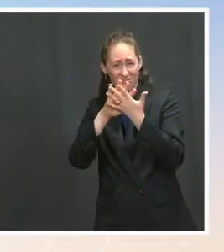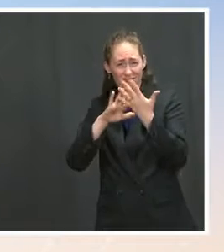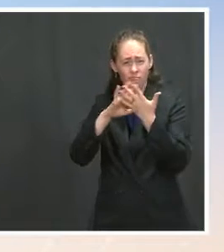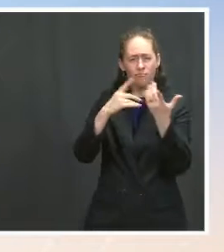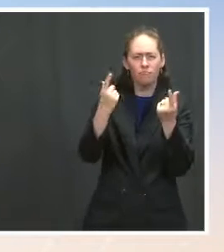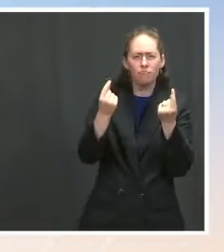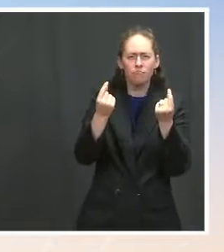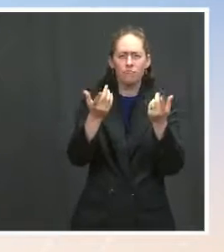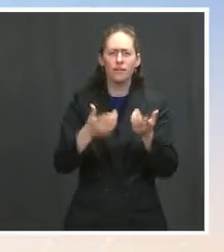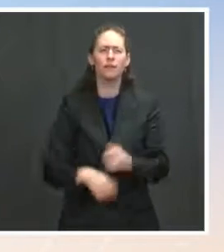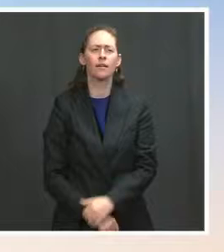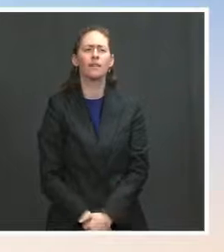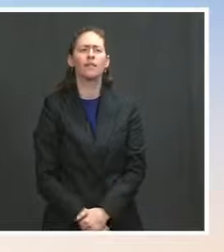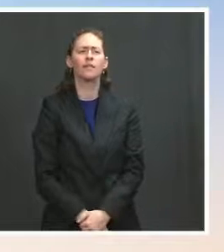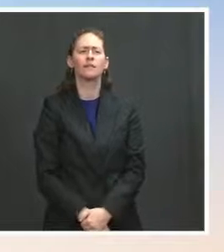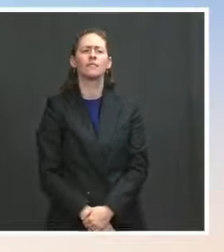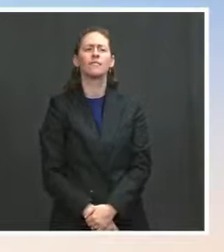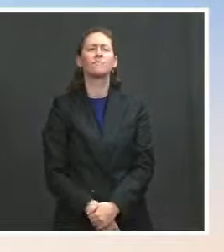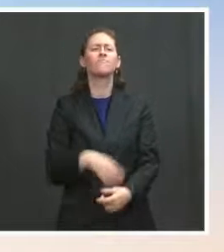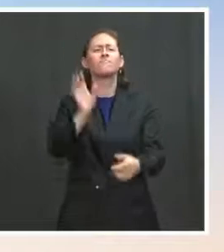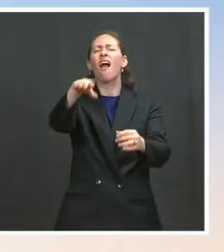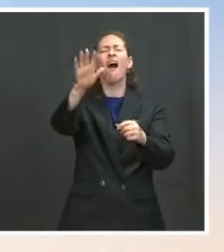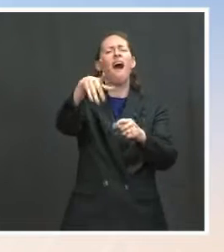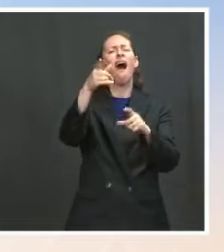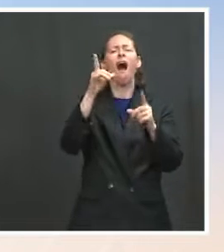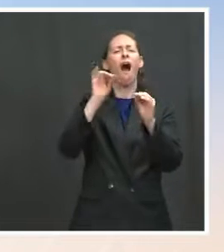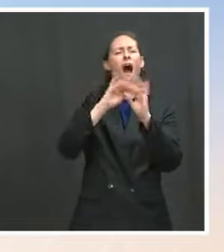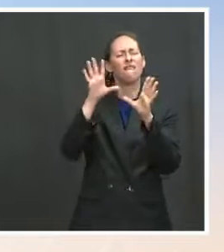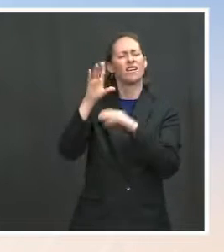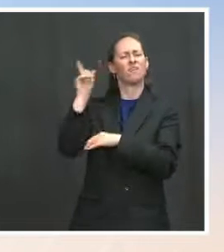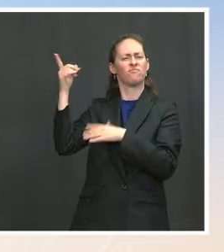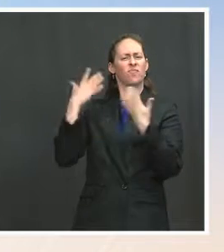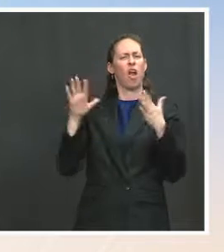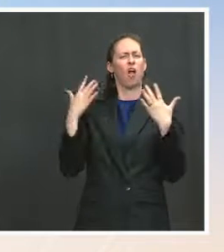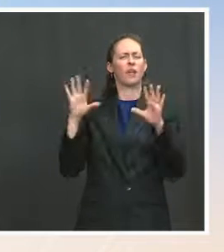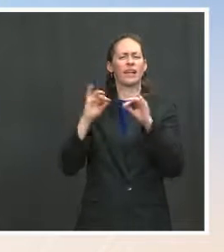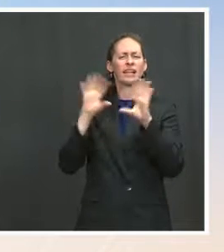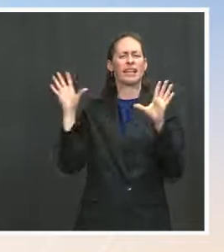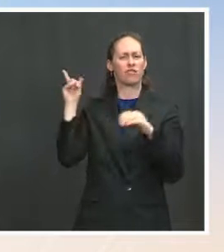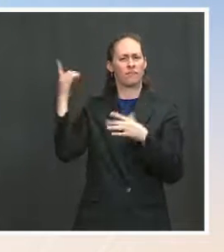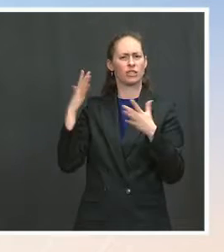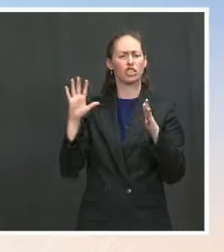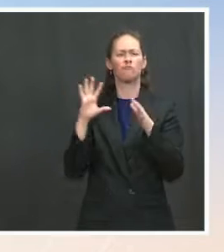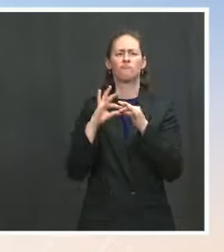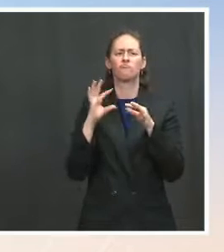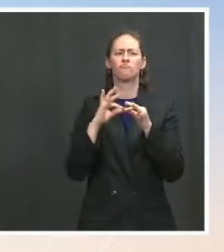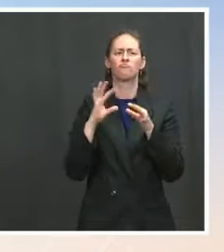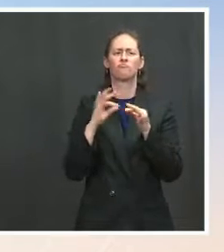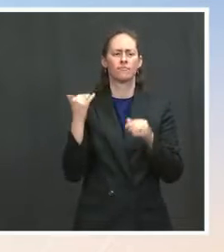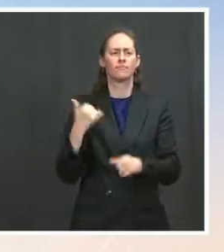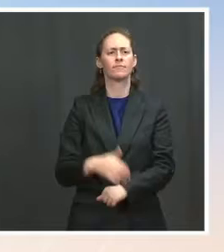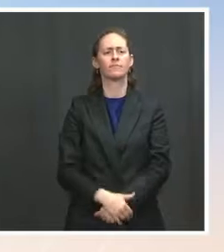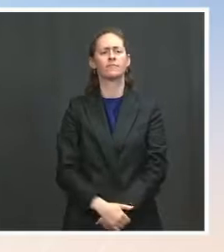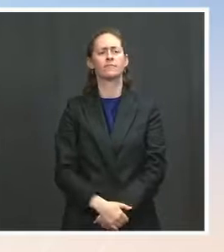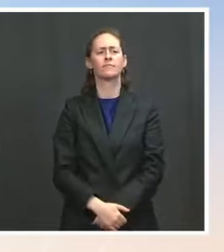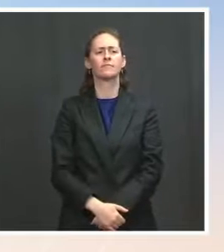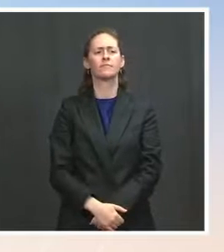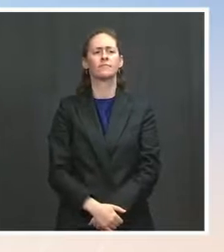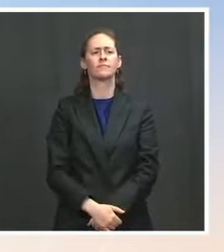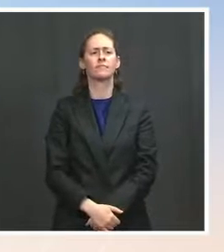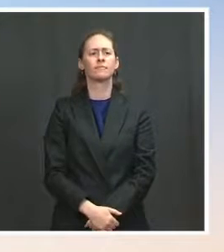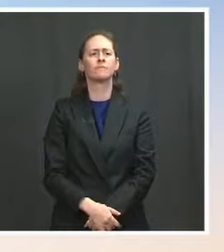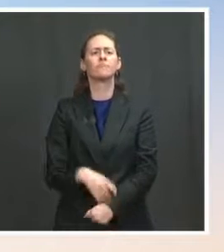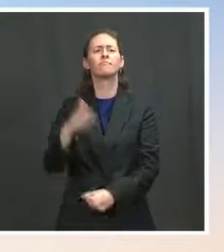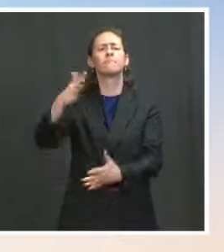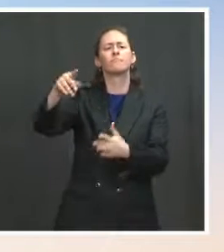himself publicly, and we're in touch at the appropriate layers of the White House and the Department of Justice. And but certainly